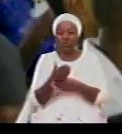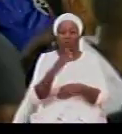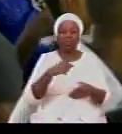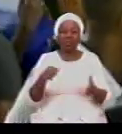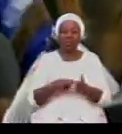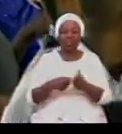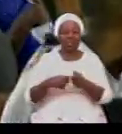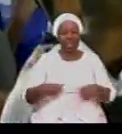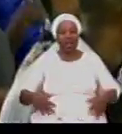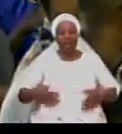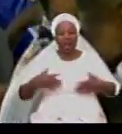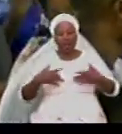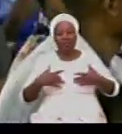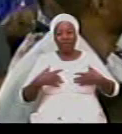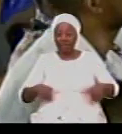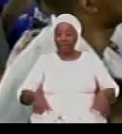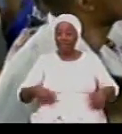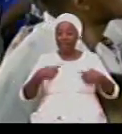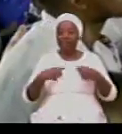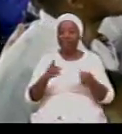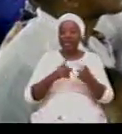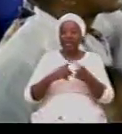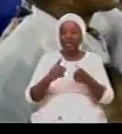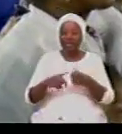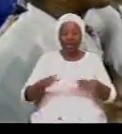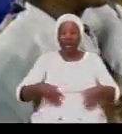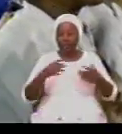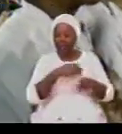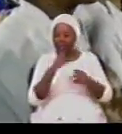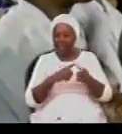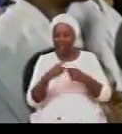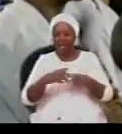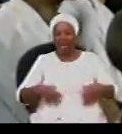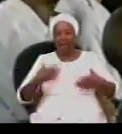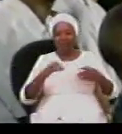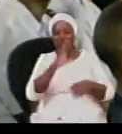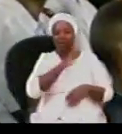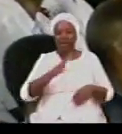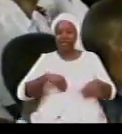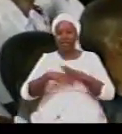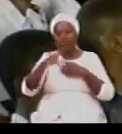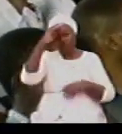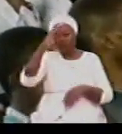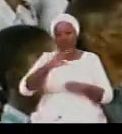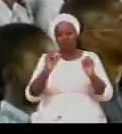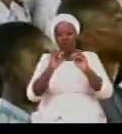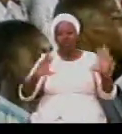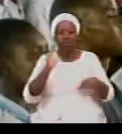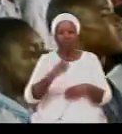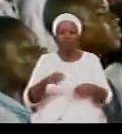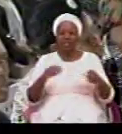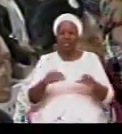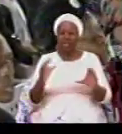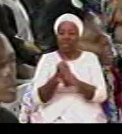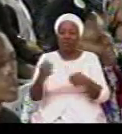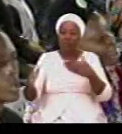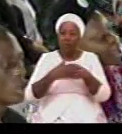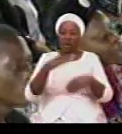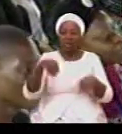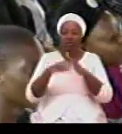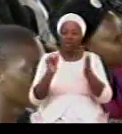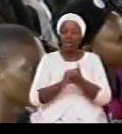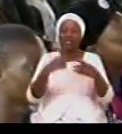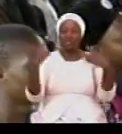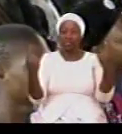man, nothing will send you back to the wilderness of sinning anymore in Jesus'